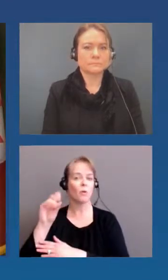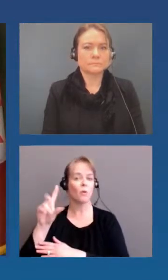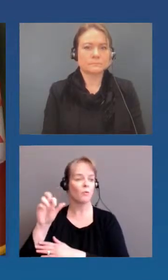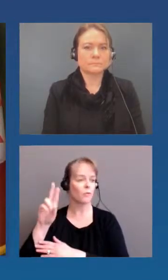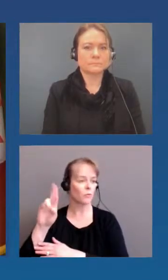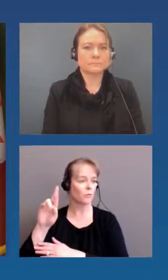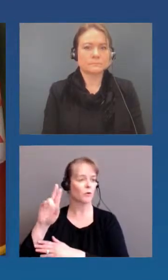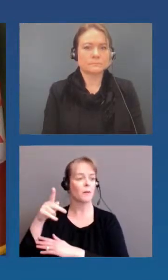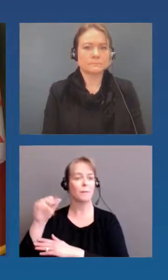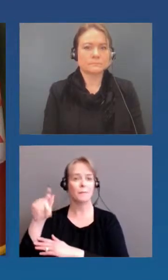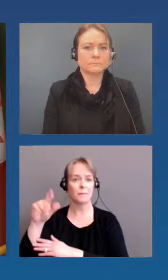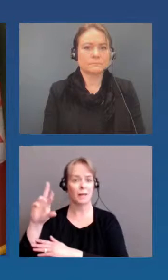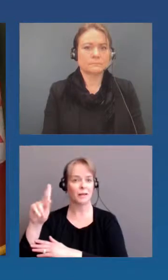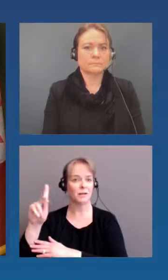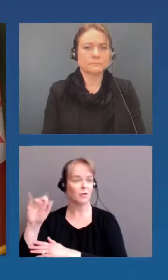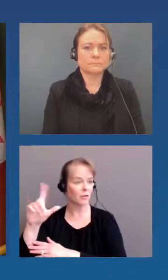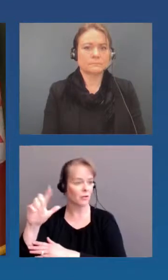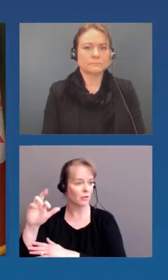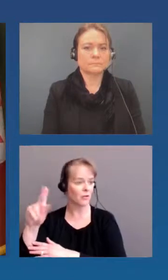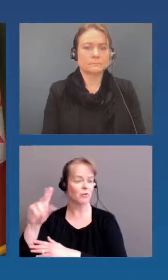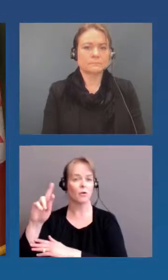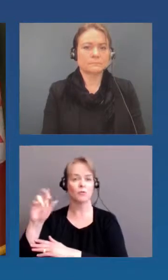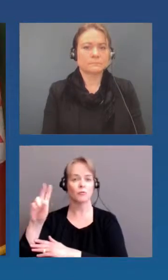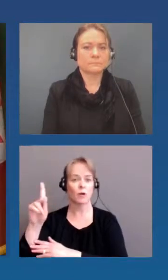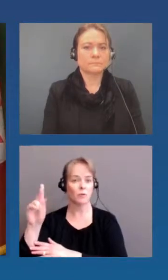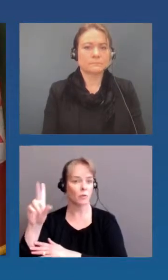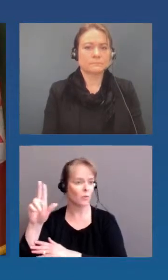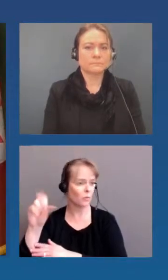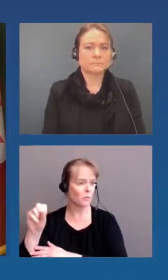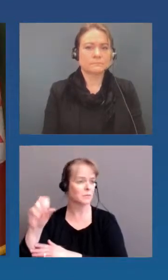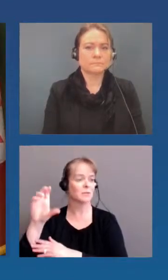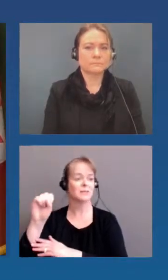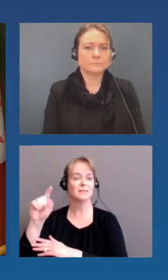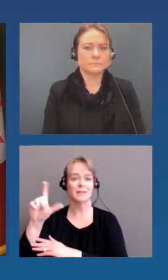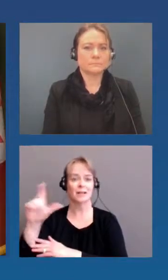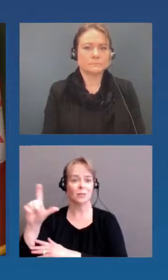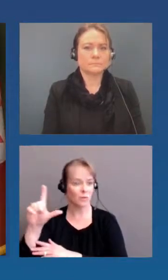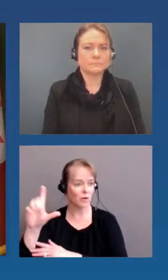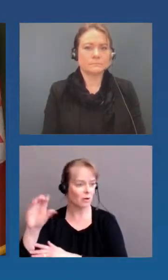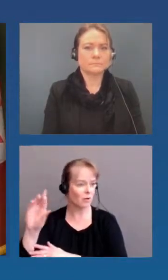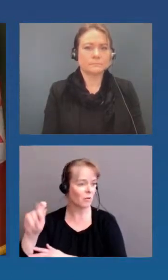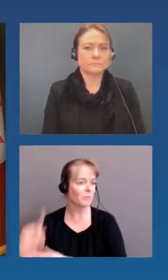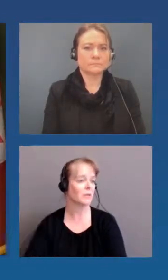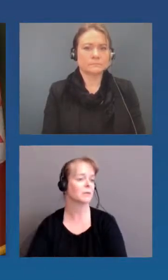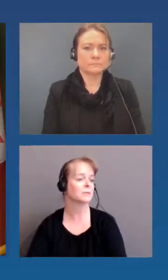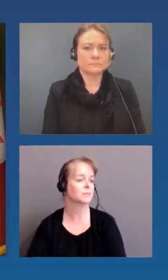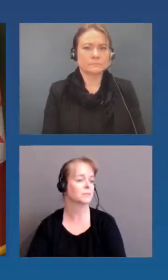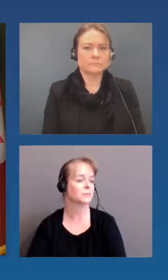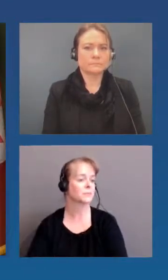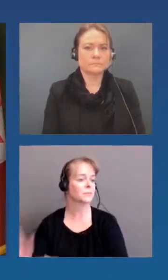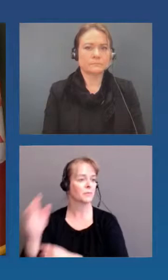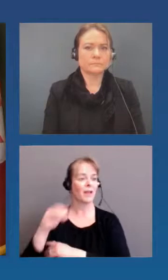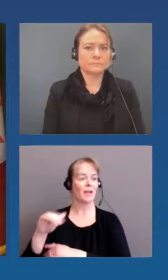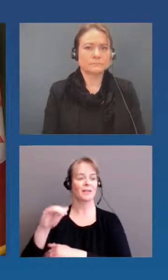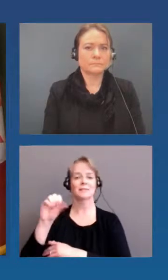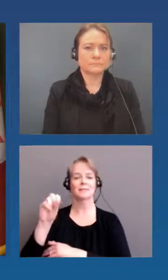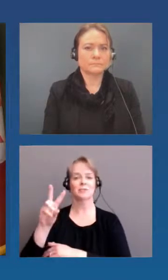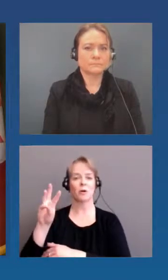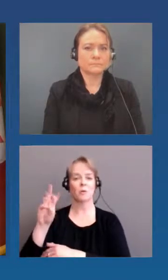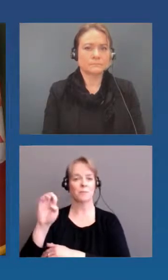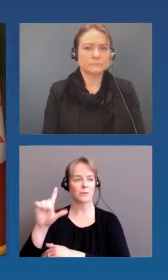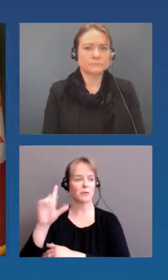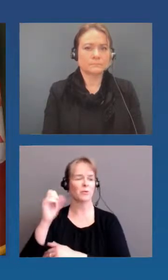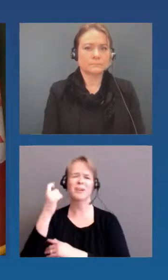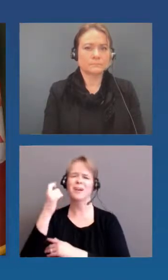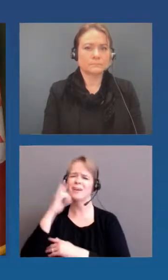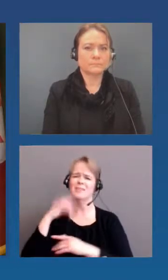that this situation is changing constantly. We understand that this can be challenging to keep you all in all of this information. Encore une